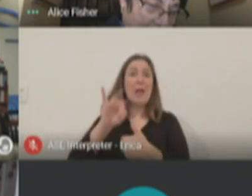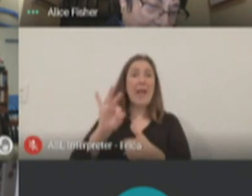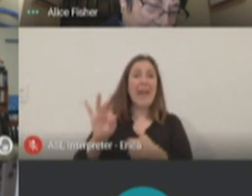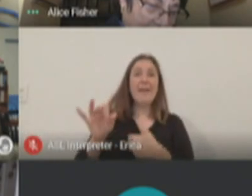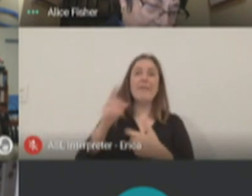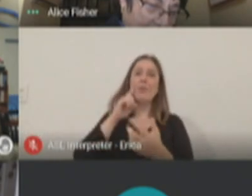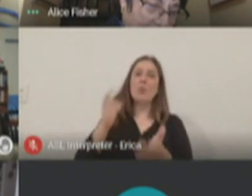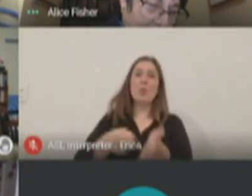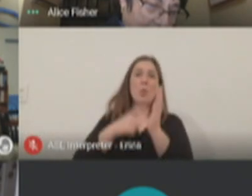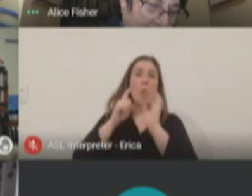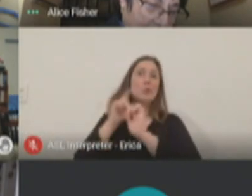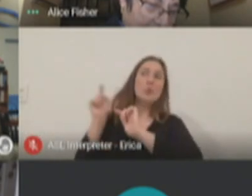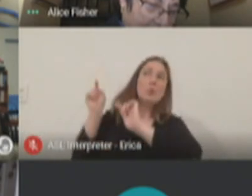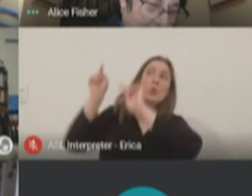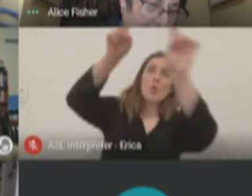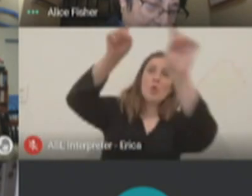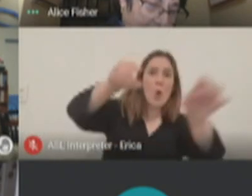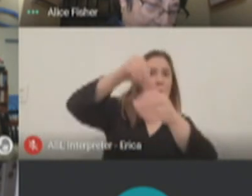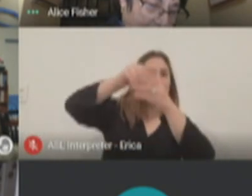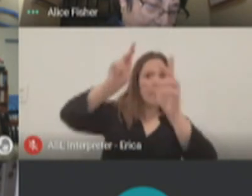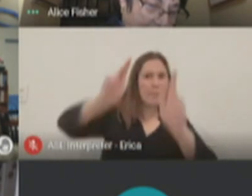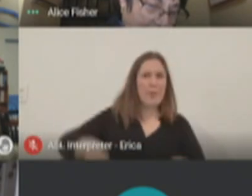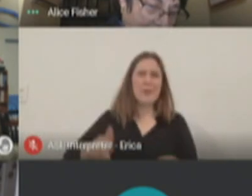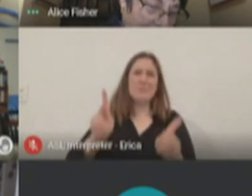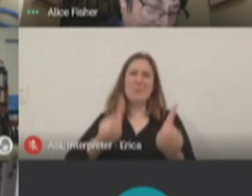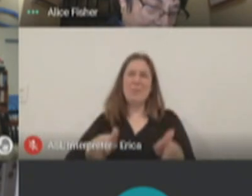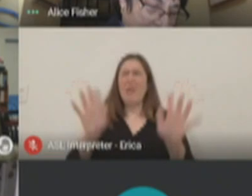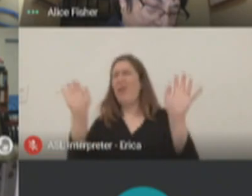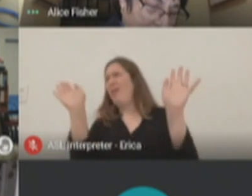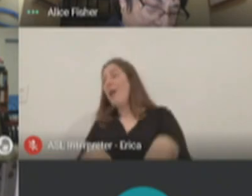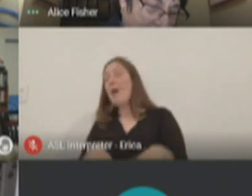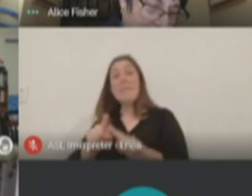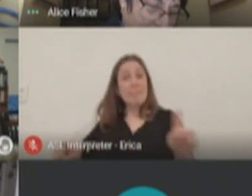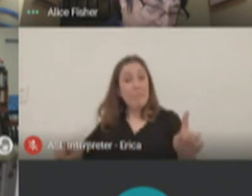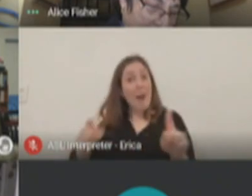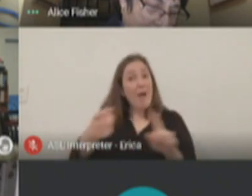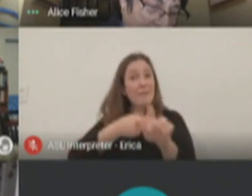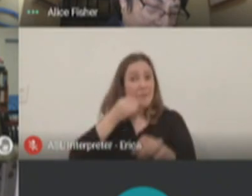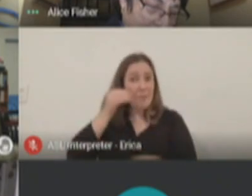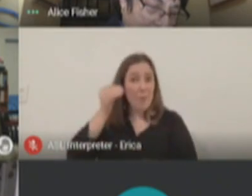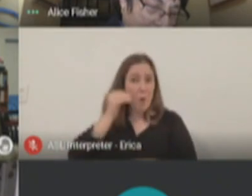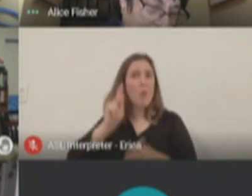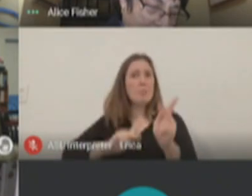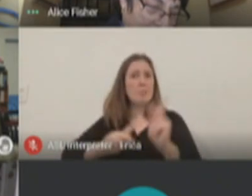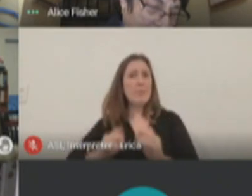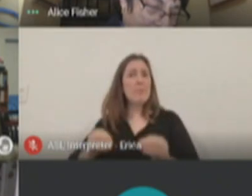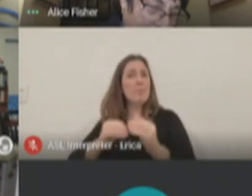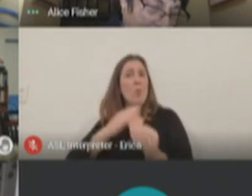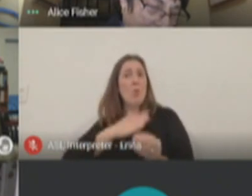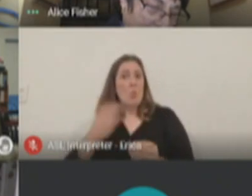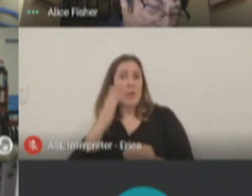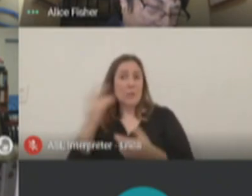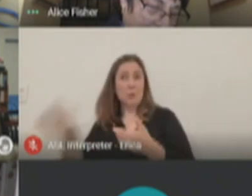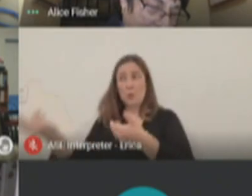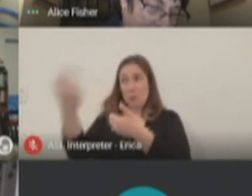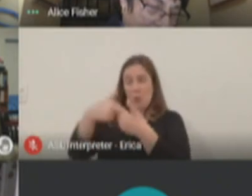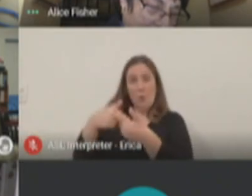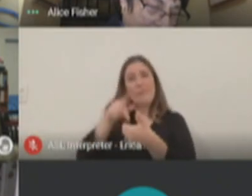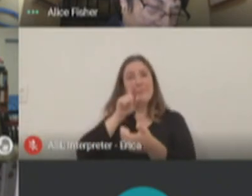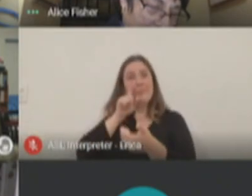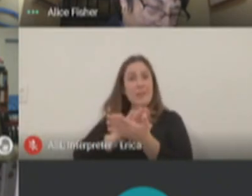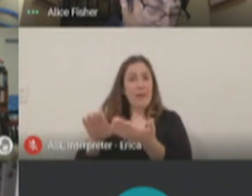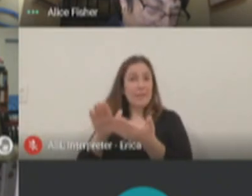so what was really important to us through the zoning amendment process, which is the only thing we're talking about today, there are so many